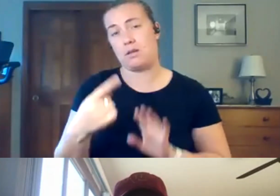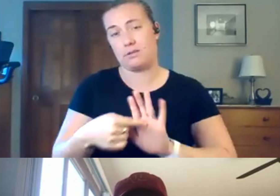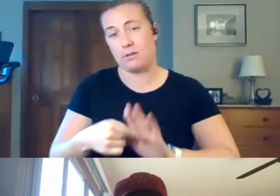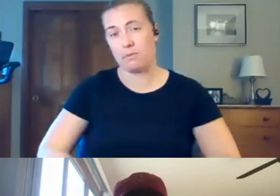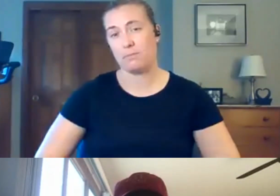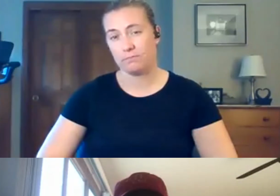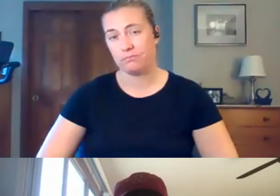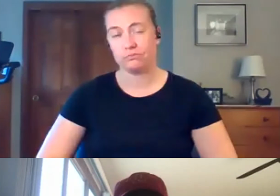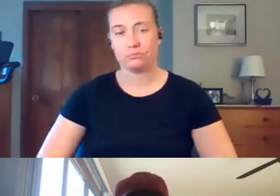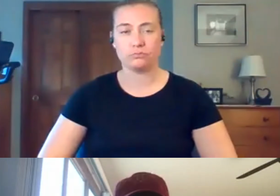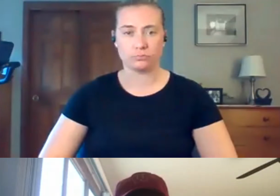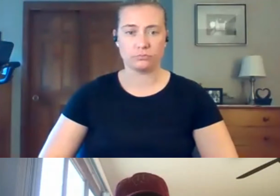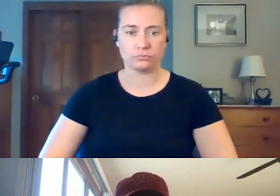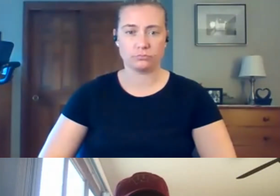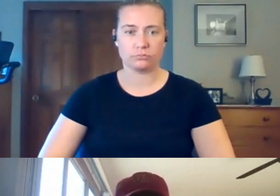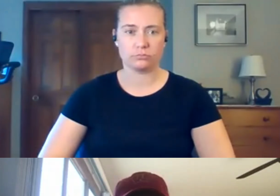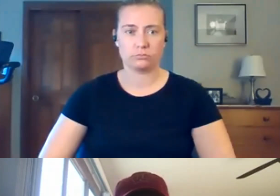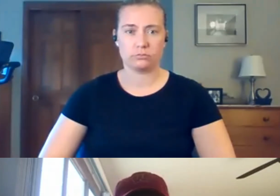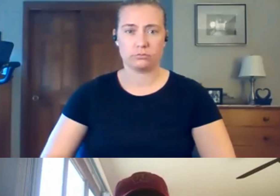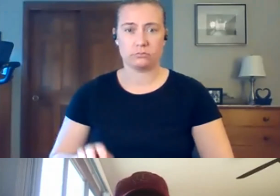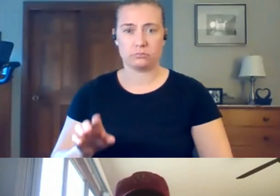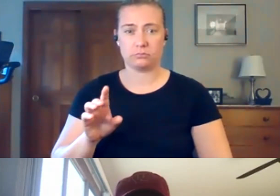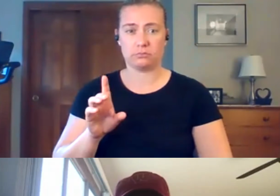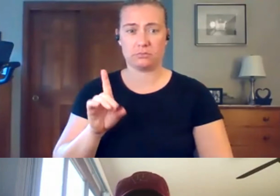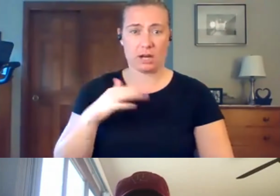science. Did I butcher that, Andrew?